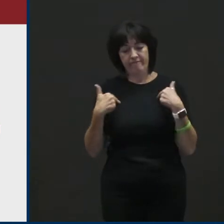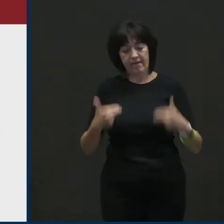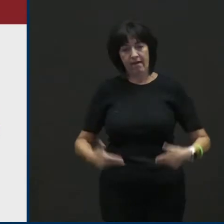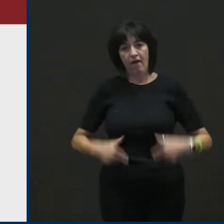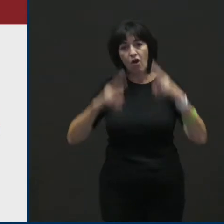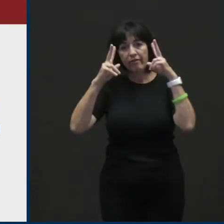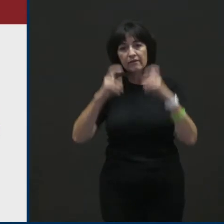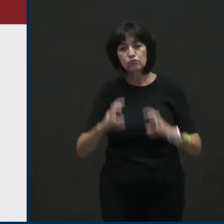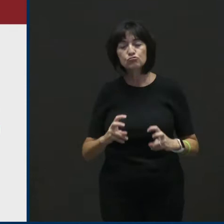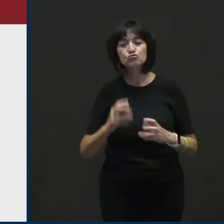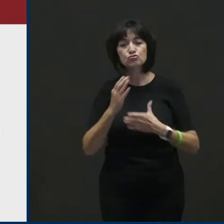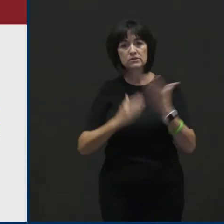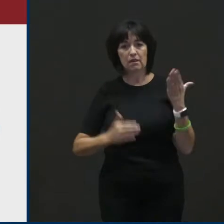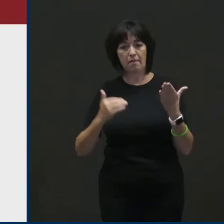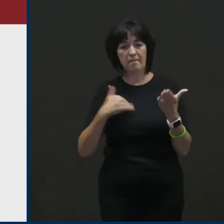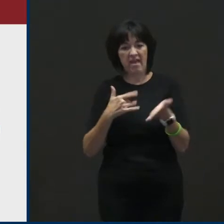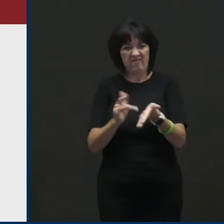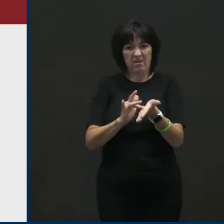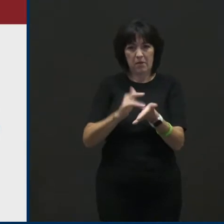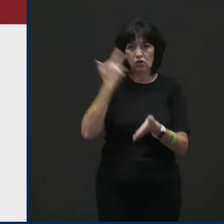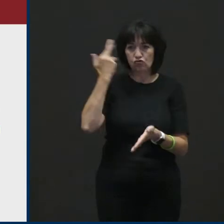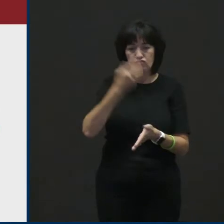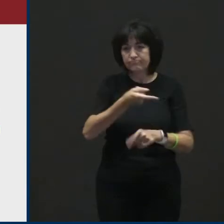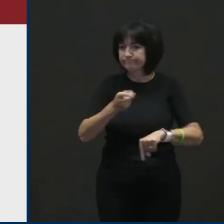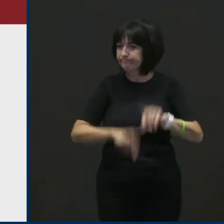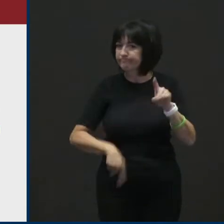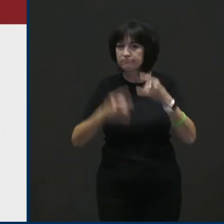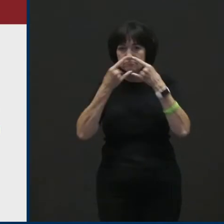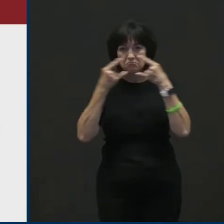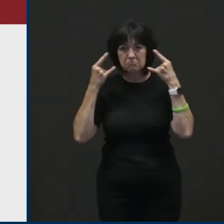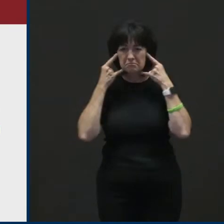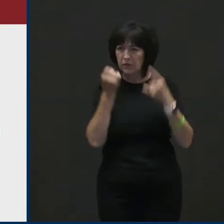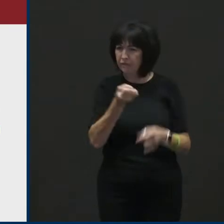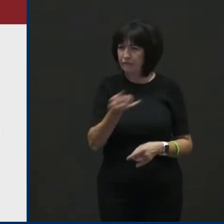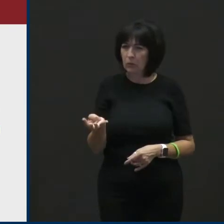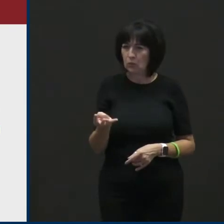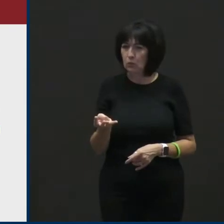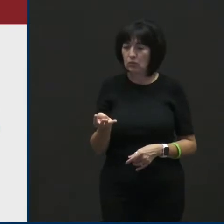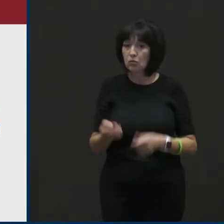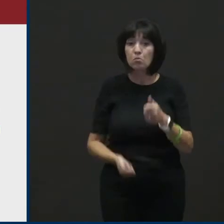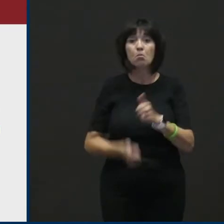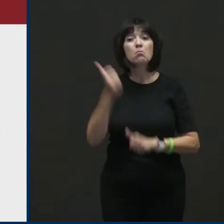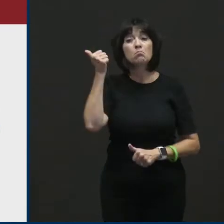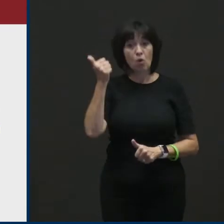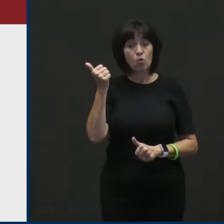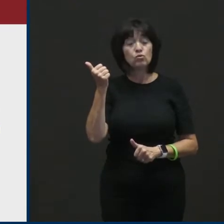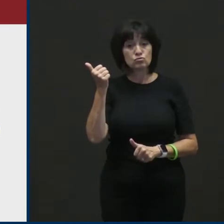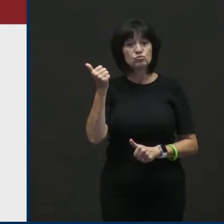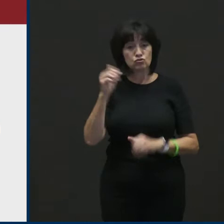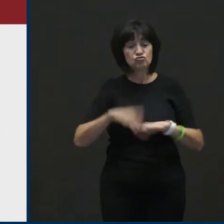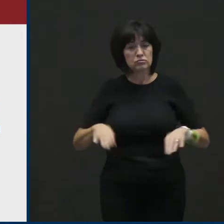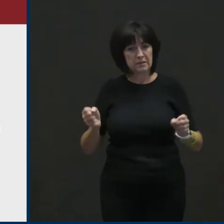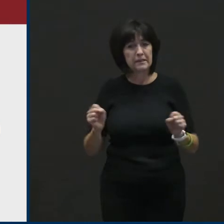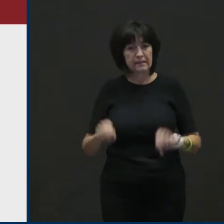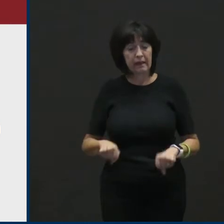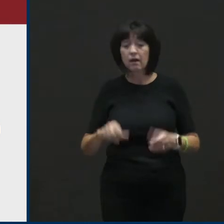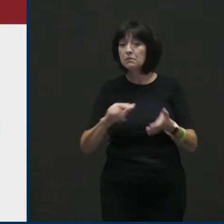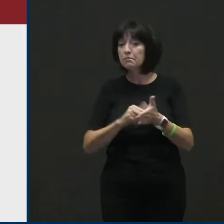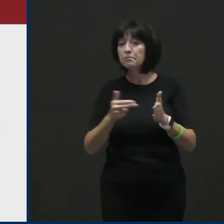coverings. So they came out with a strong statement to say that all children 2 years of age and